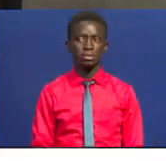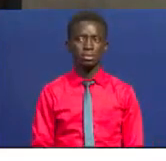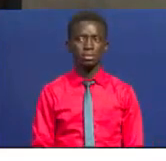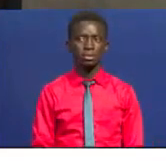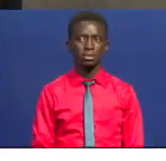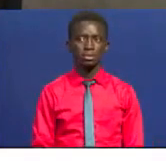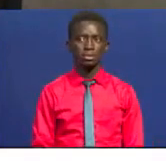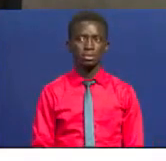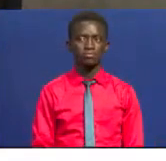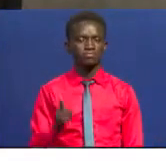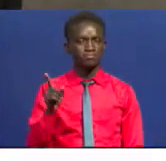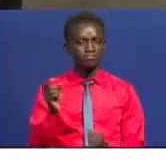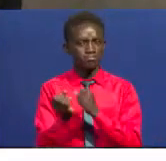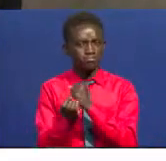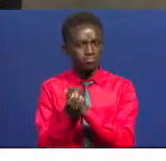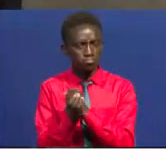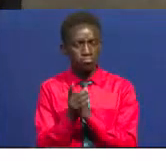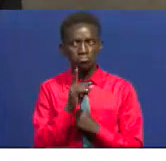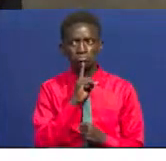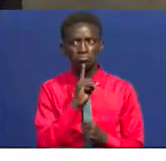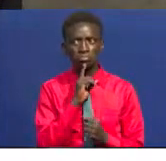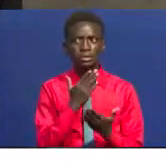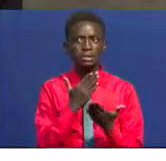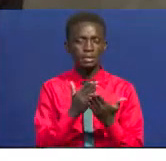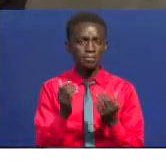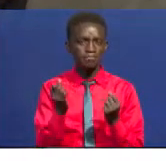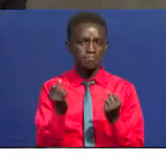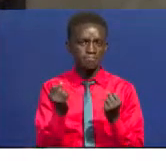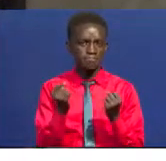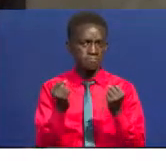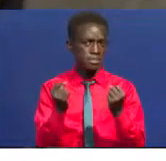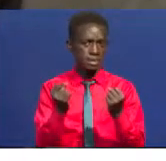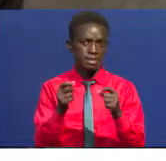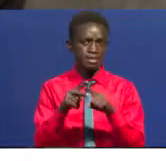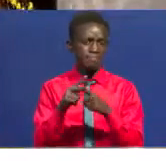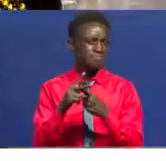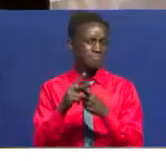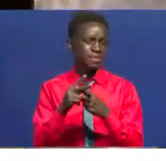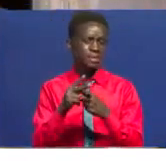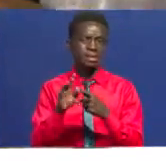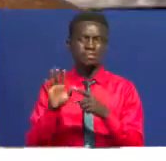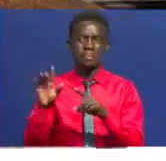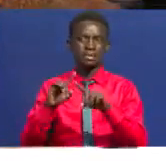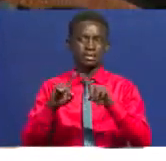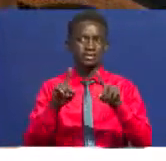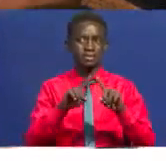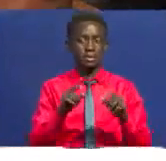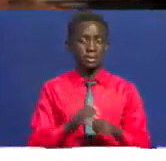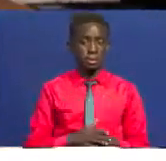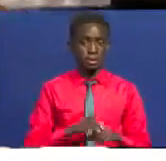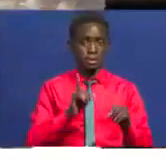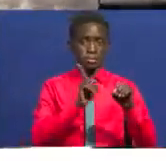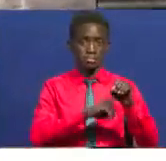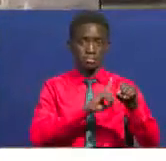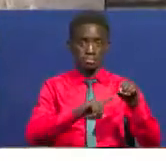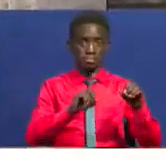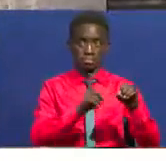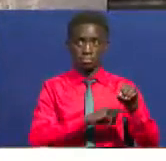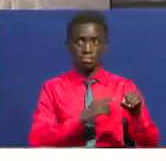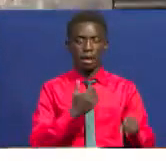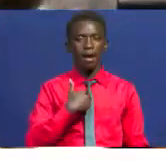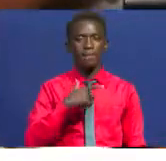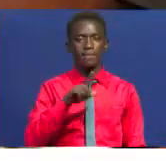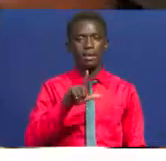He, however, clarifies that some high-end hybrid vehicles are fixed differently. Mercedes, most of them come with lithium